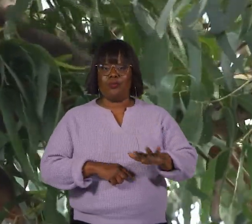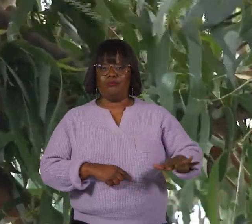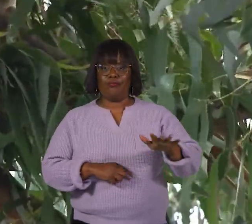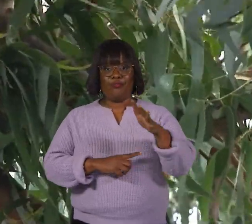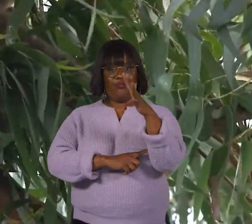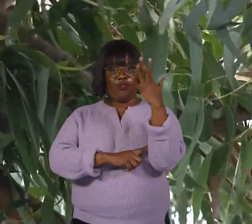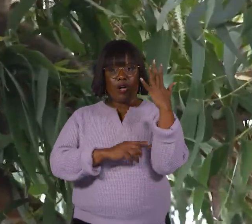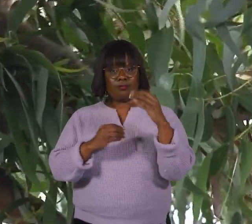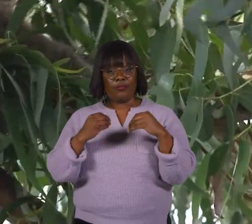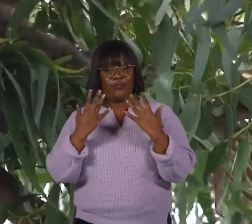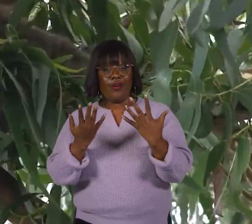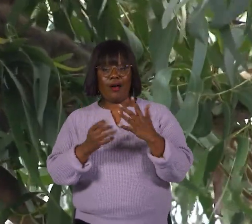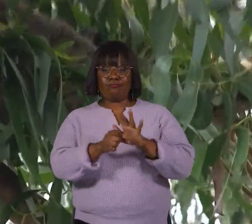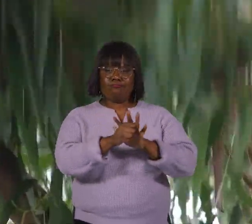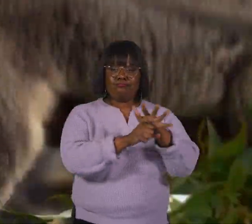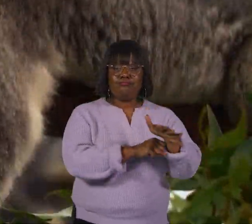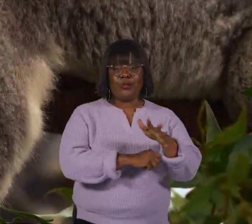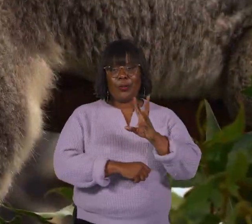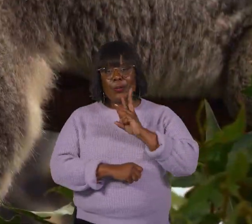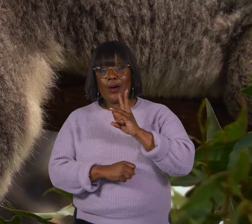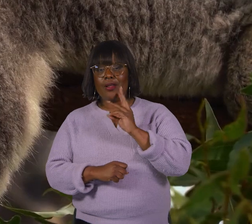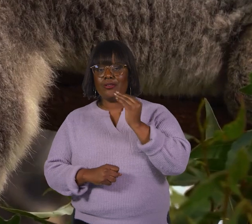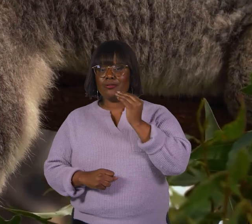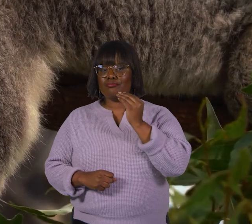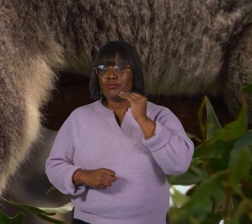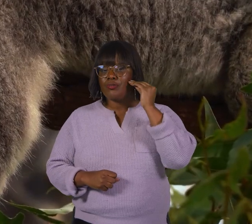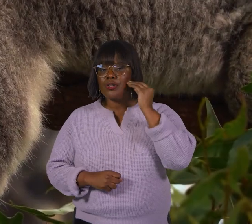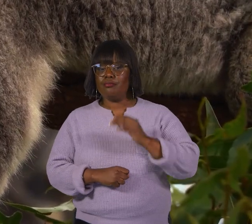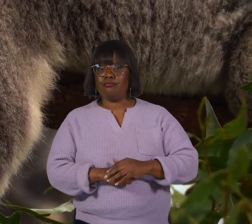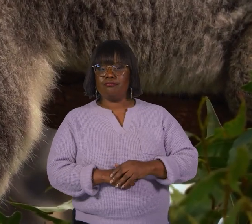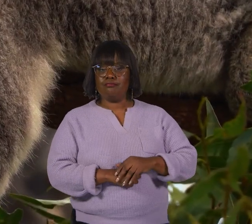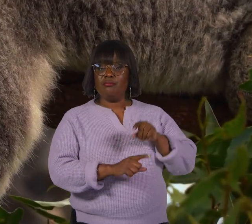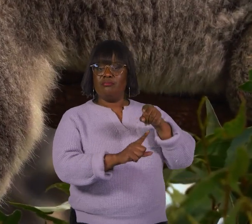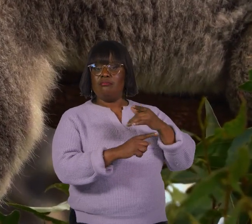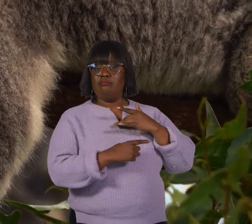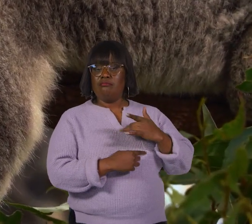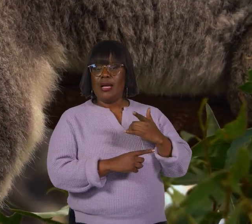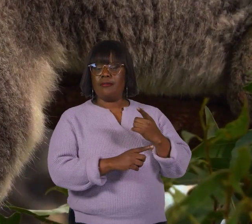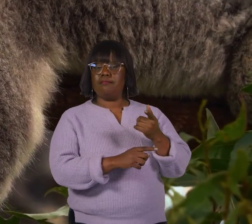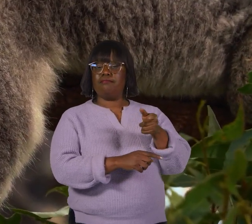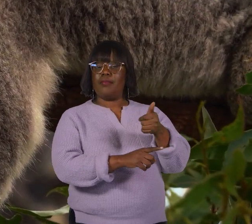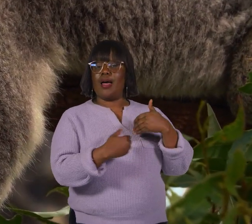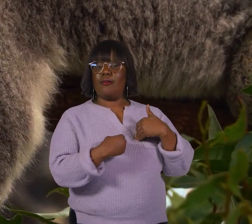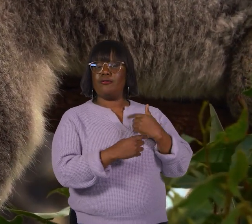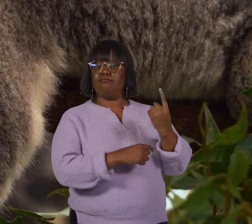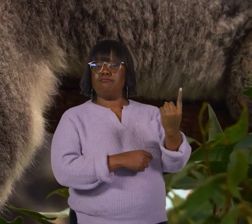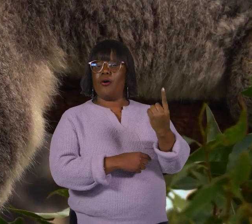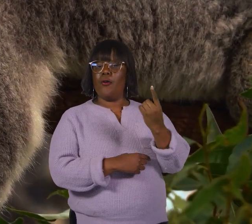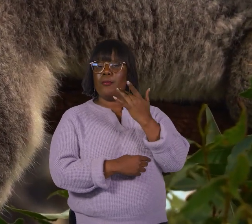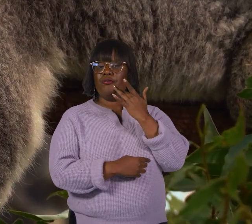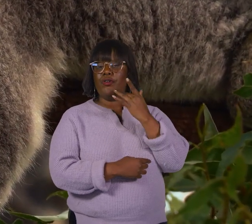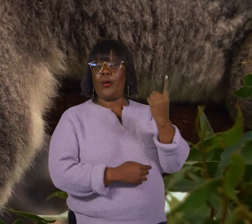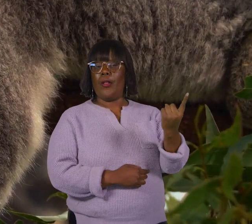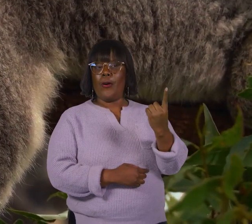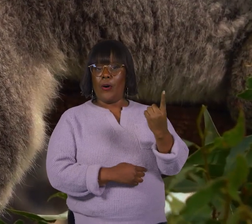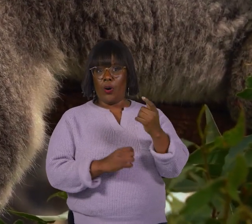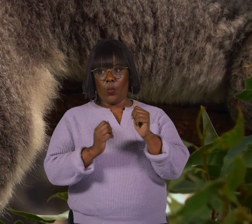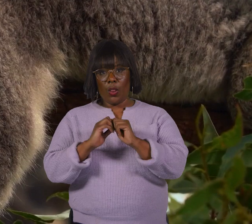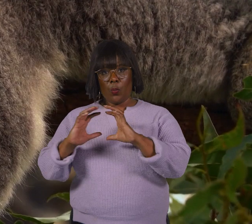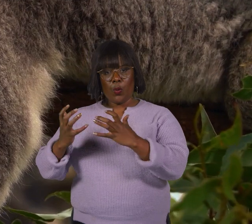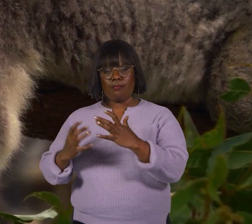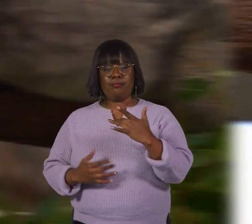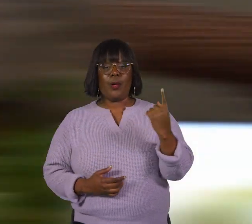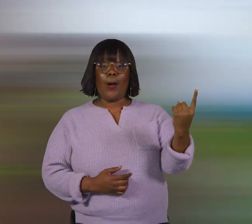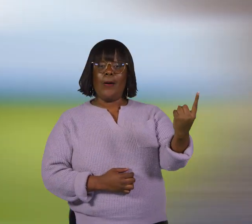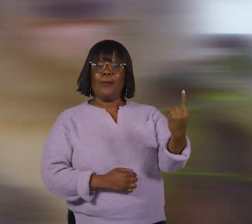plenty of food and shelter. Koalas are usually solitary animals, meaning they prefer to live alone rather than in